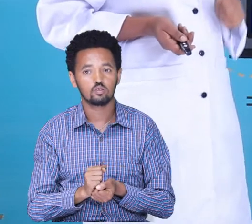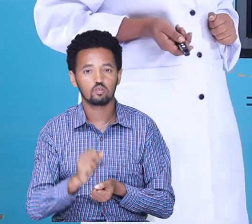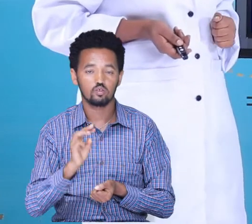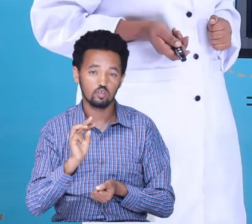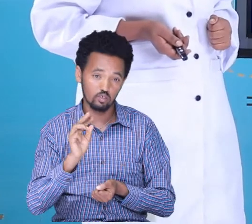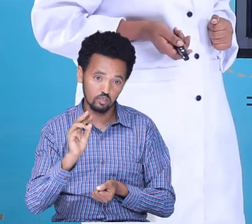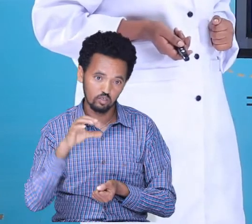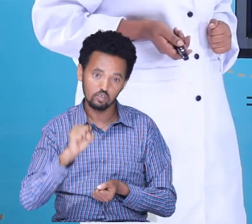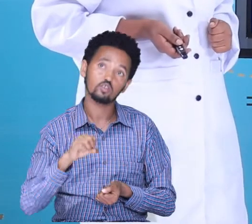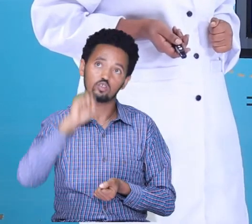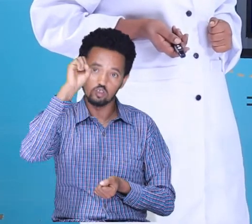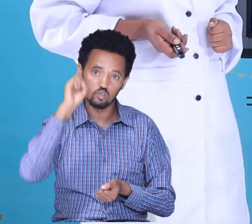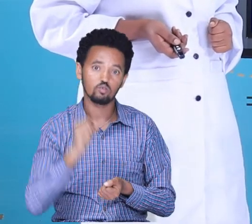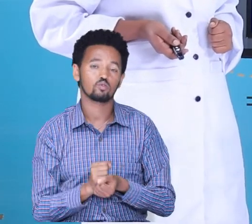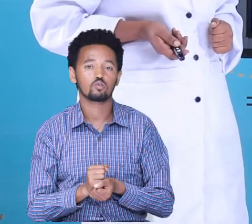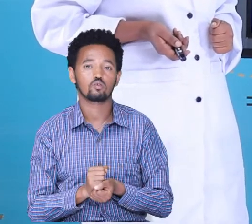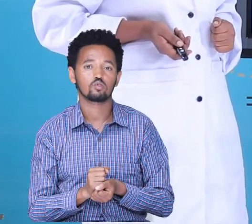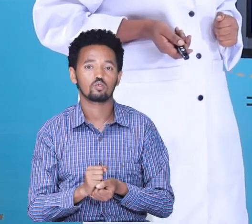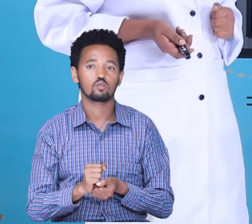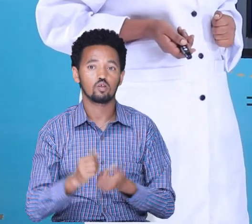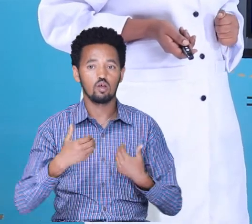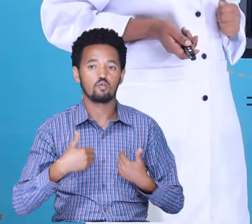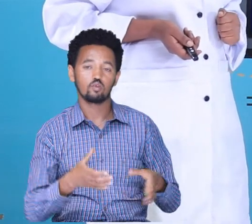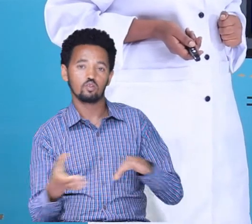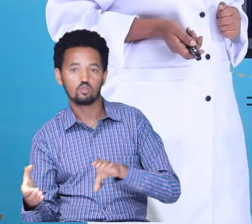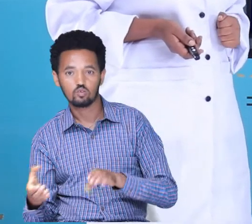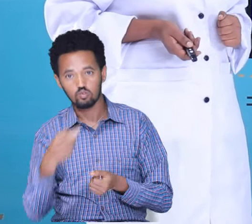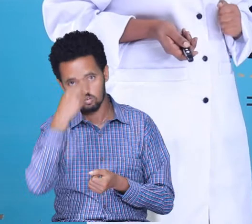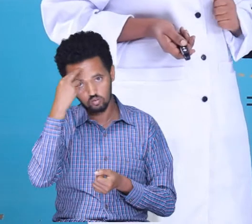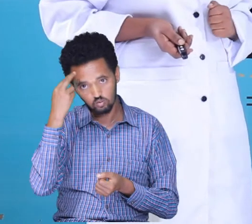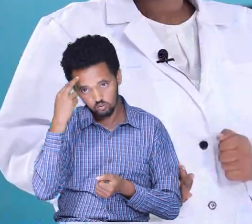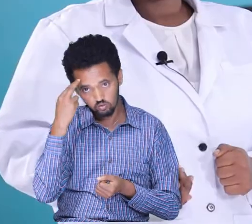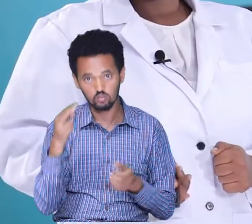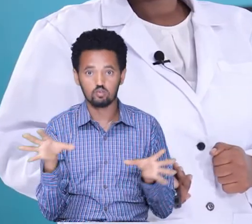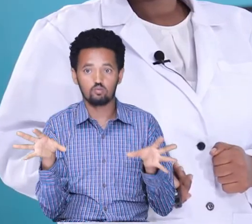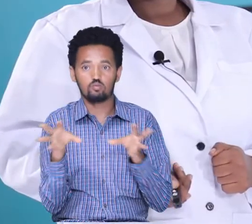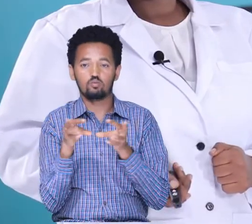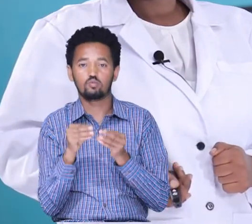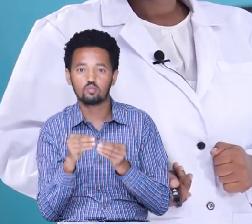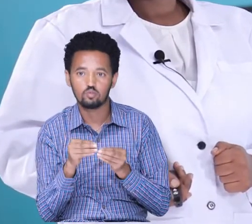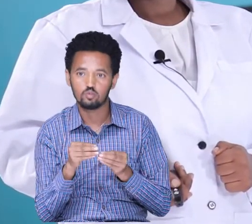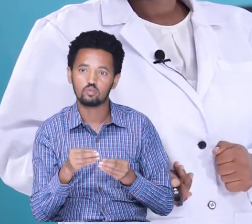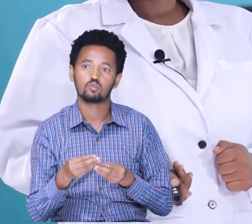the part of Africa north of the equator, causing the region receive high rainfall.